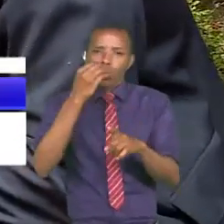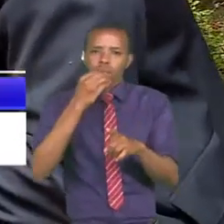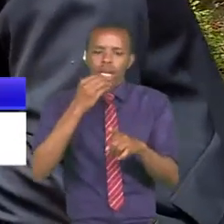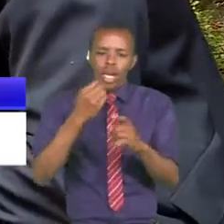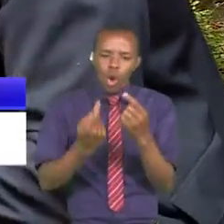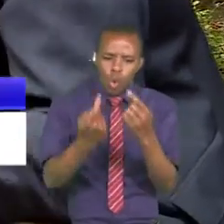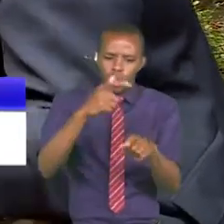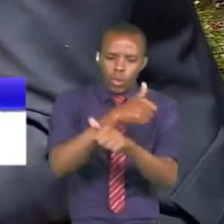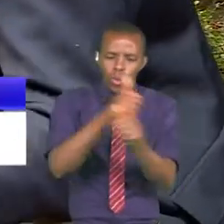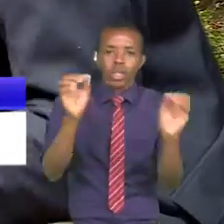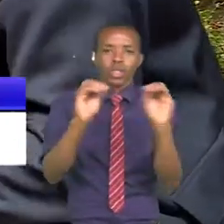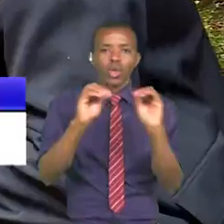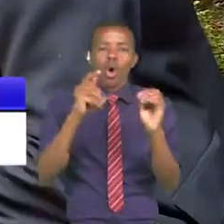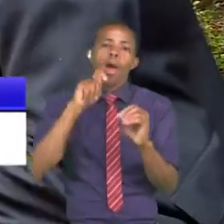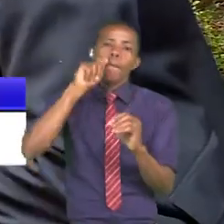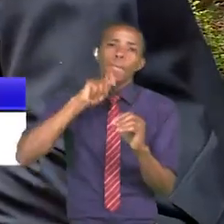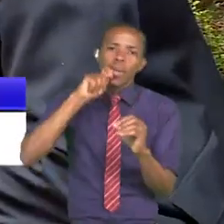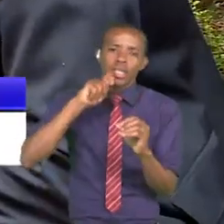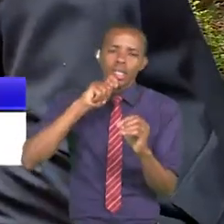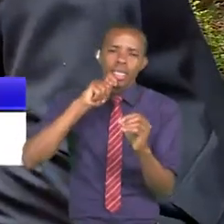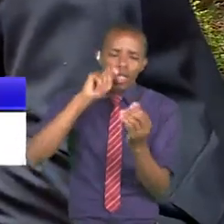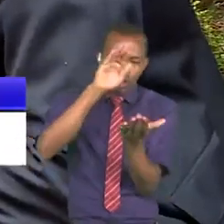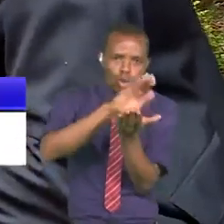cooked, or the meat is slaughtered in a